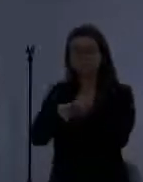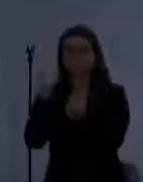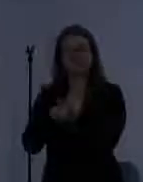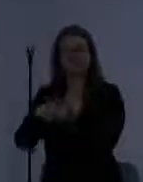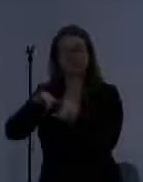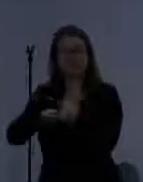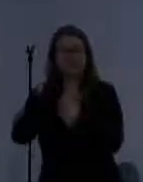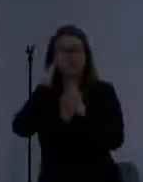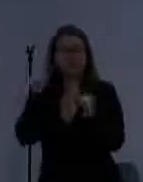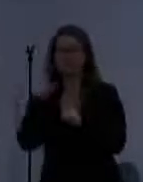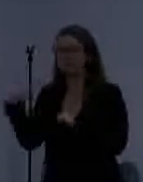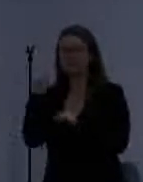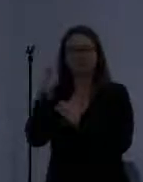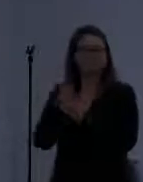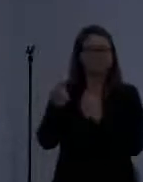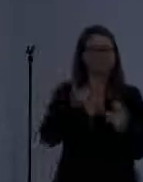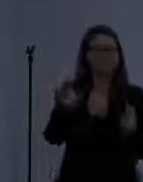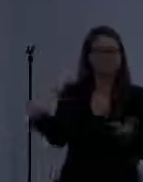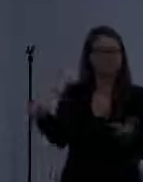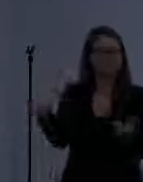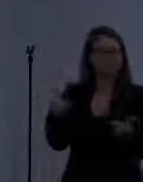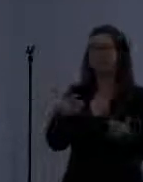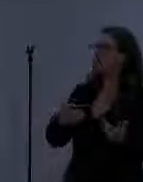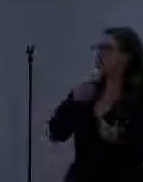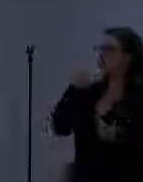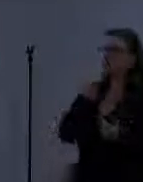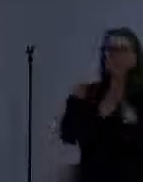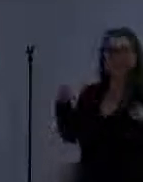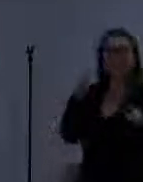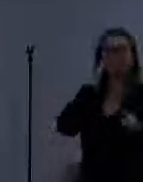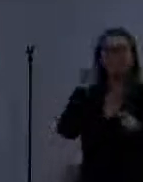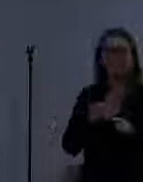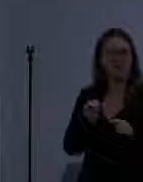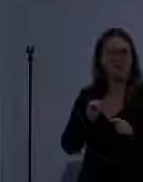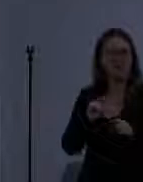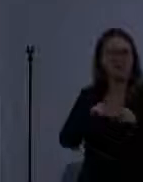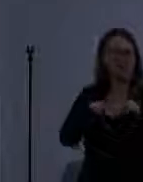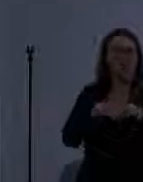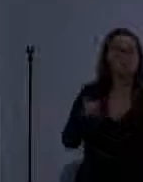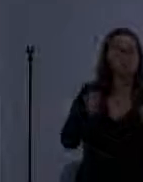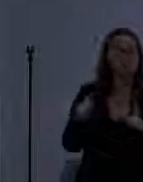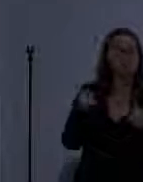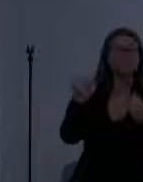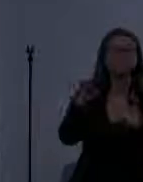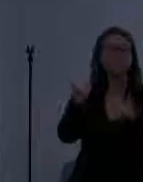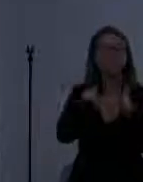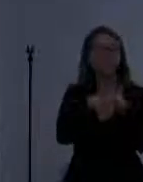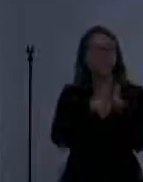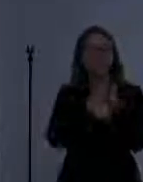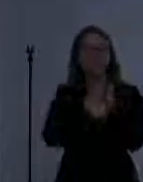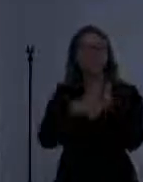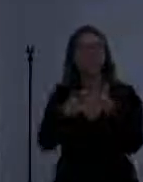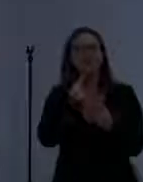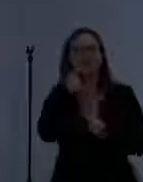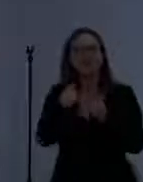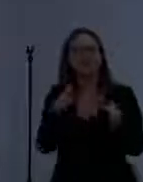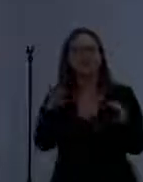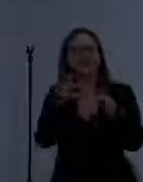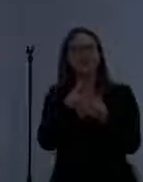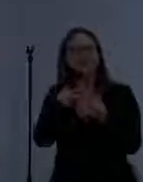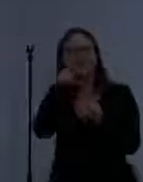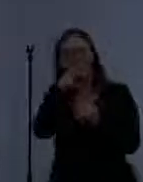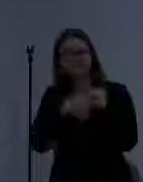providers, whether they're delivering services or ILC, information linkages and capacity building